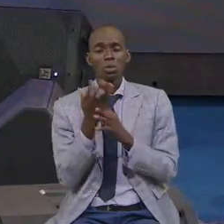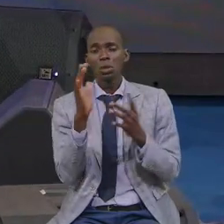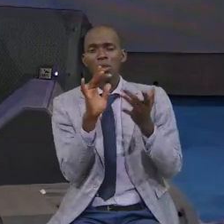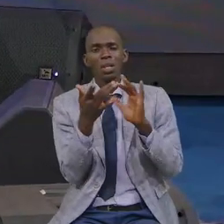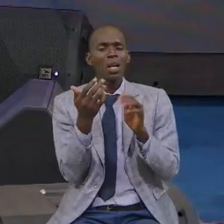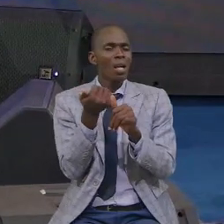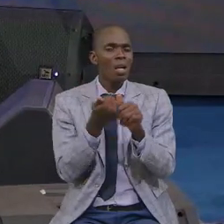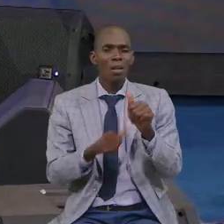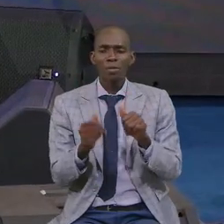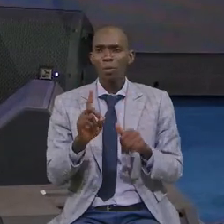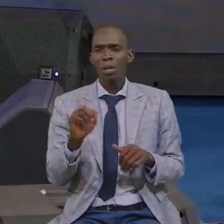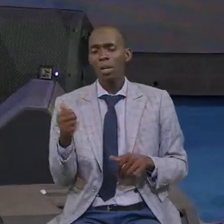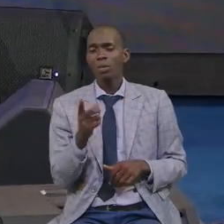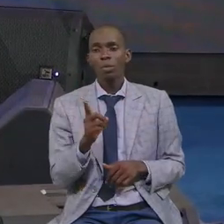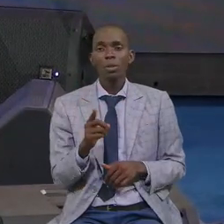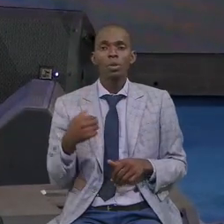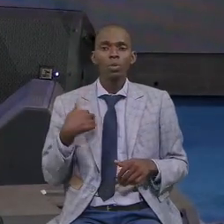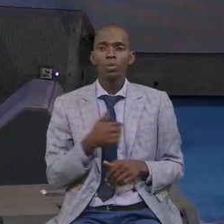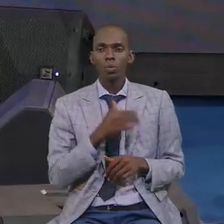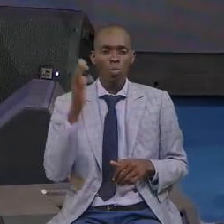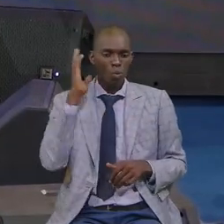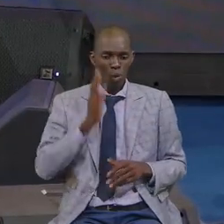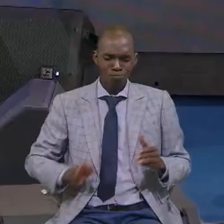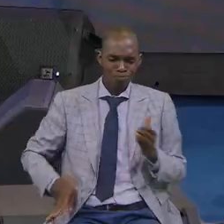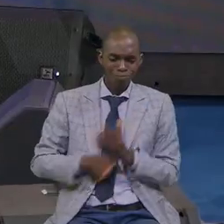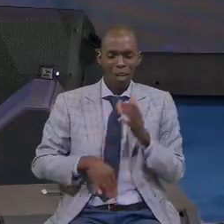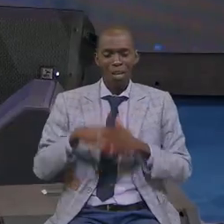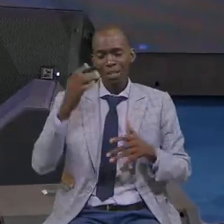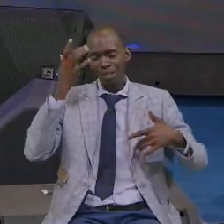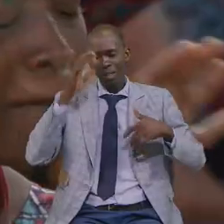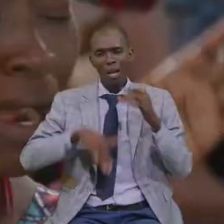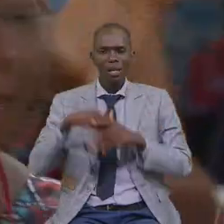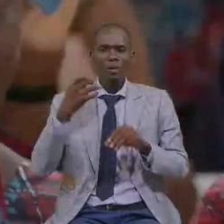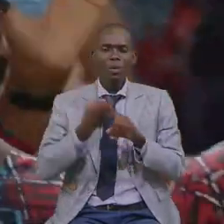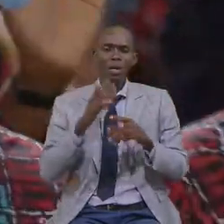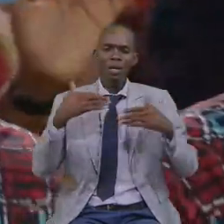anywhere, we're going to drive that sickness away from your body.